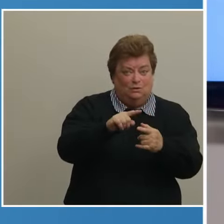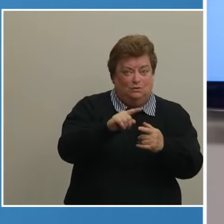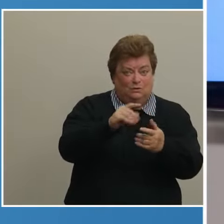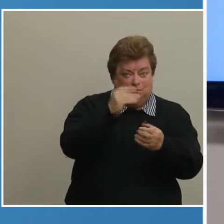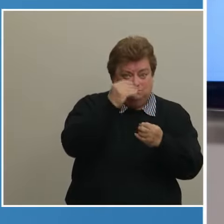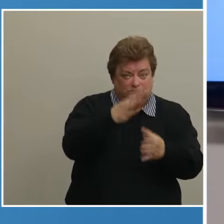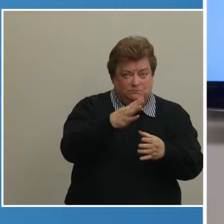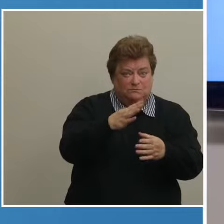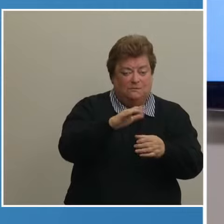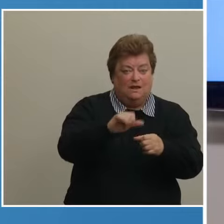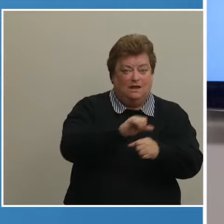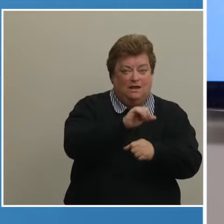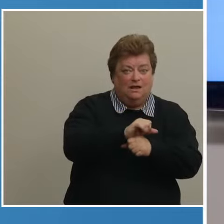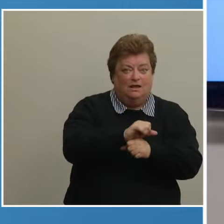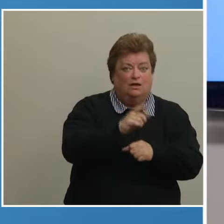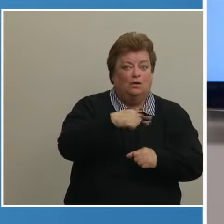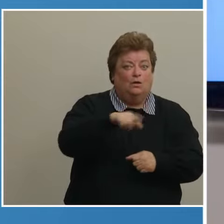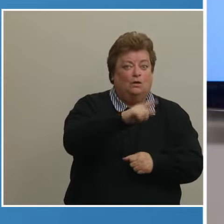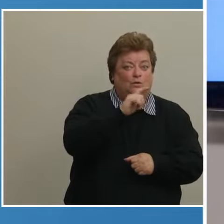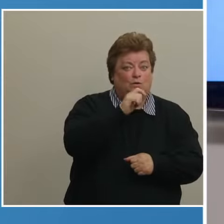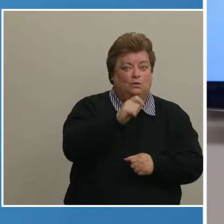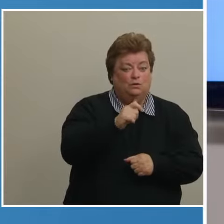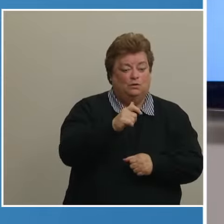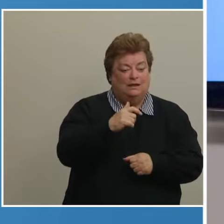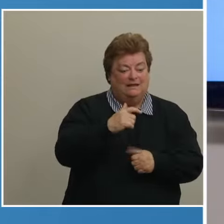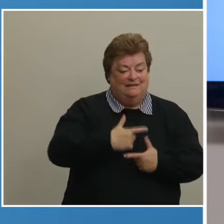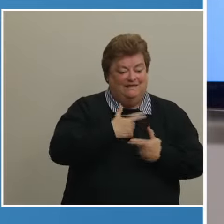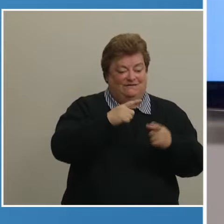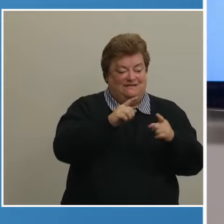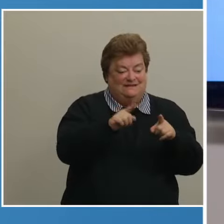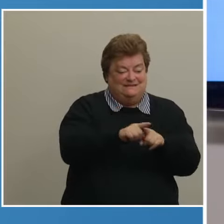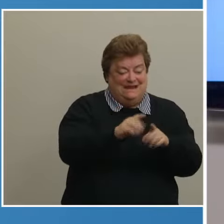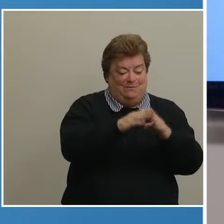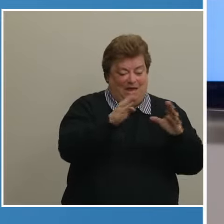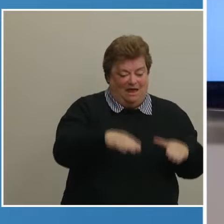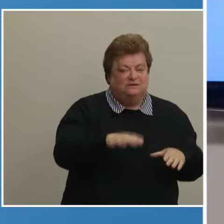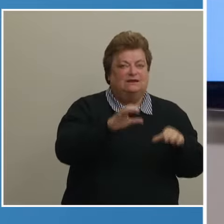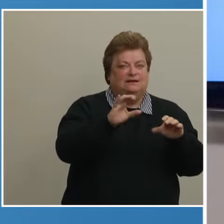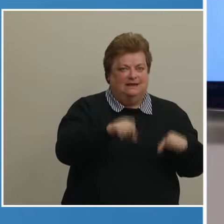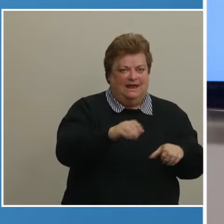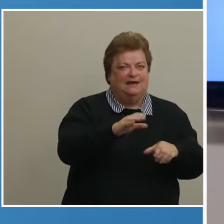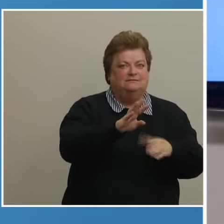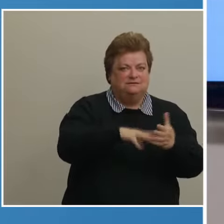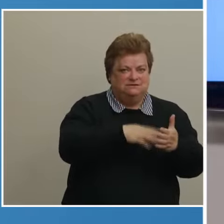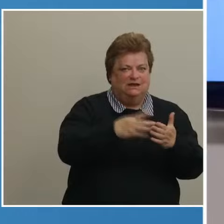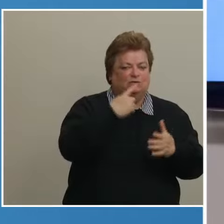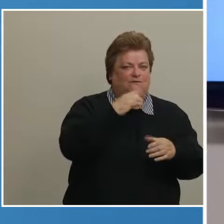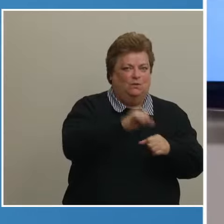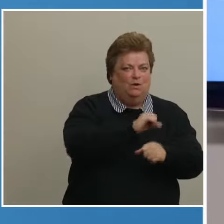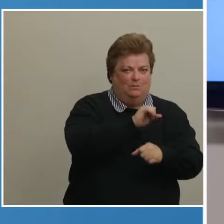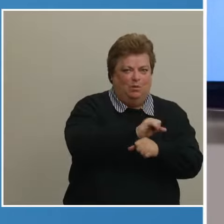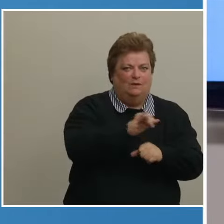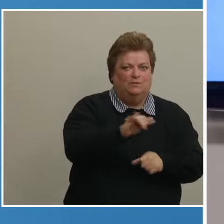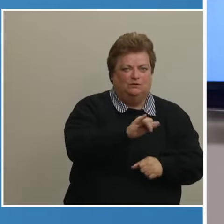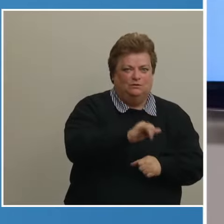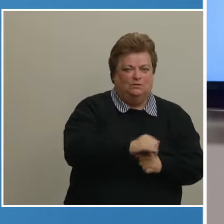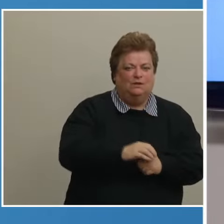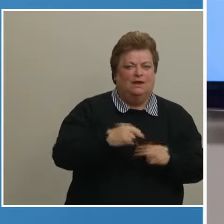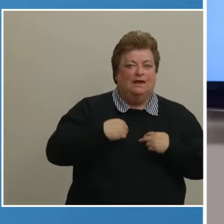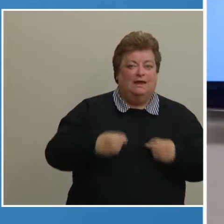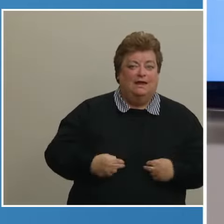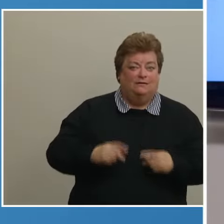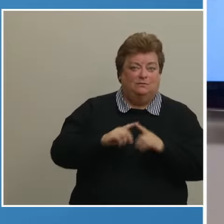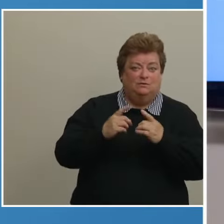living in the same household are able to schedule vaccinations as well. The health department is also reaching out to the